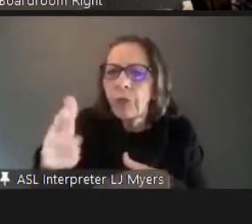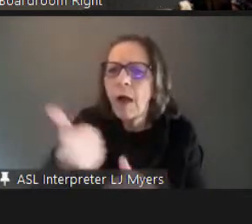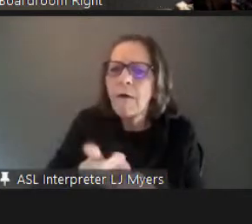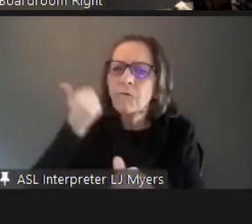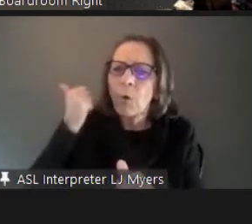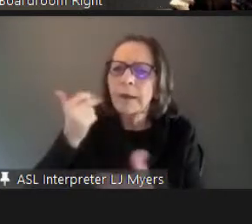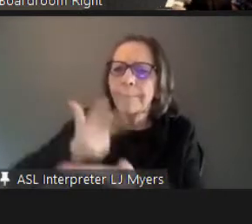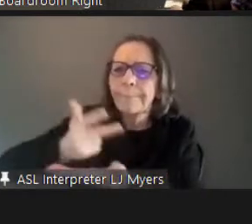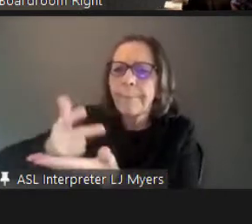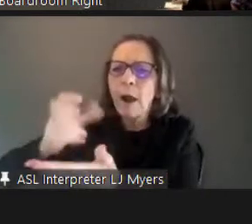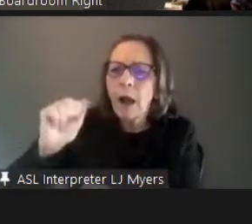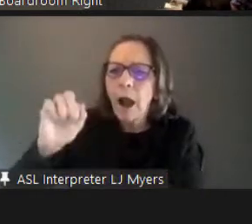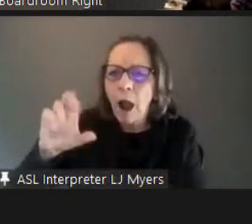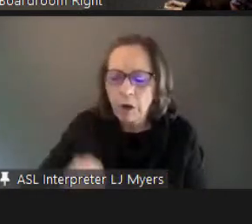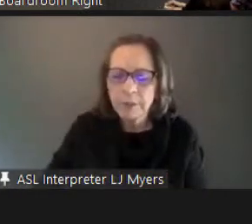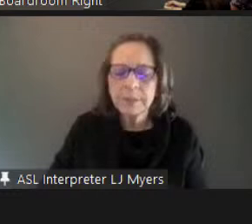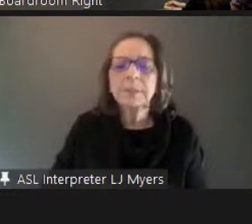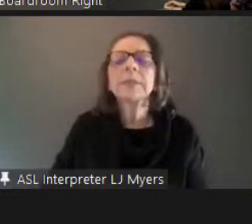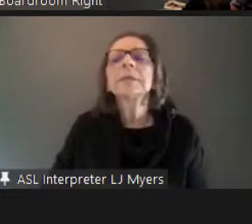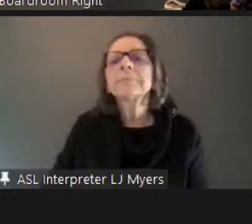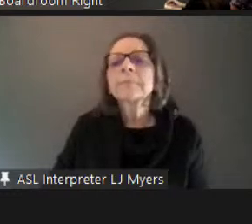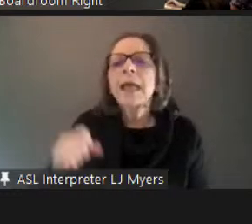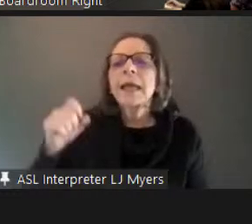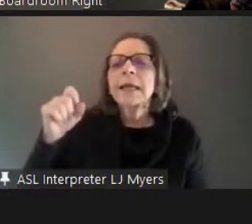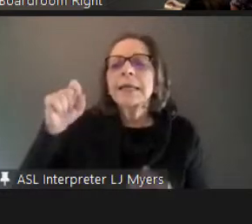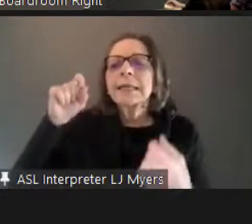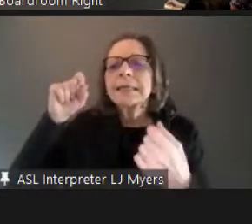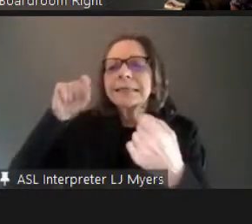Bus bunching and signal priority.